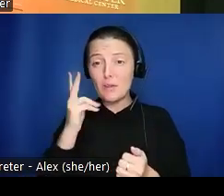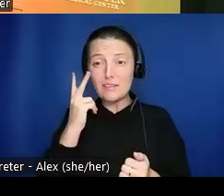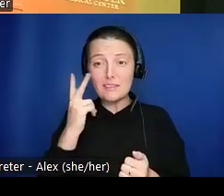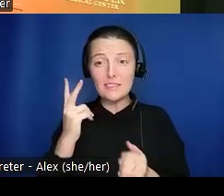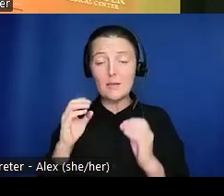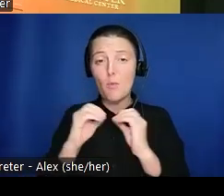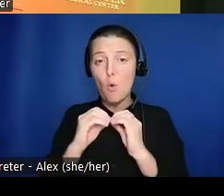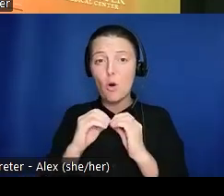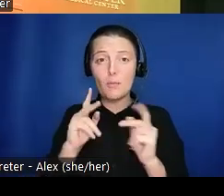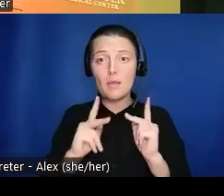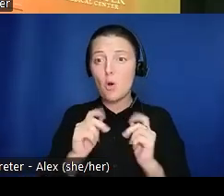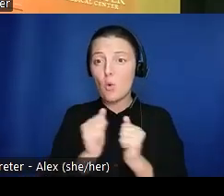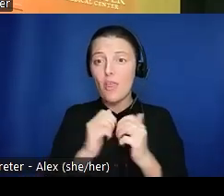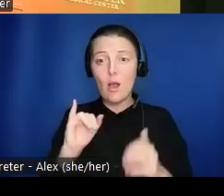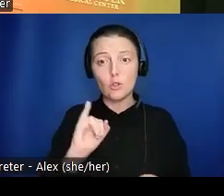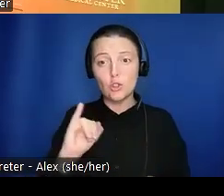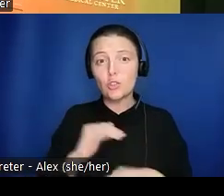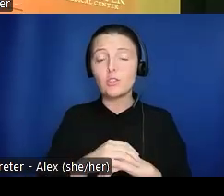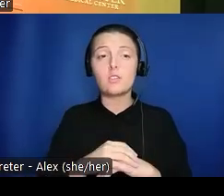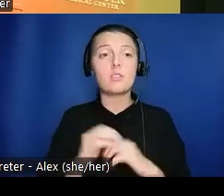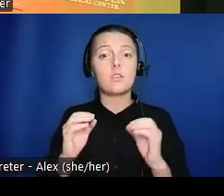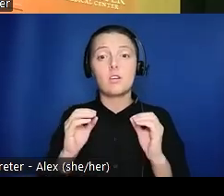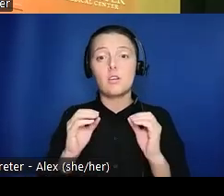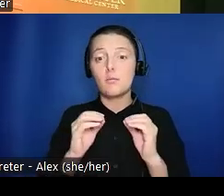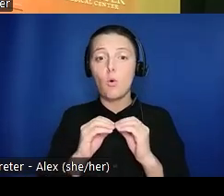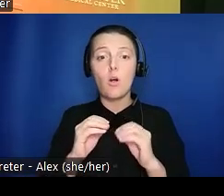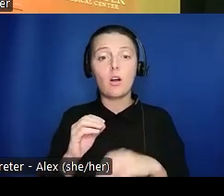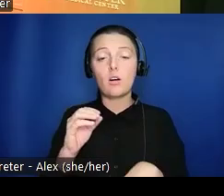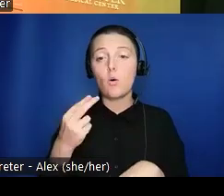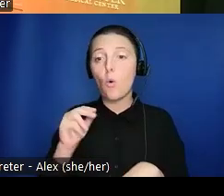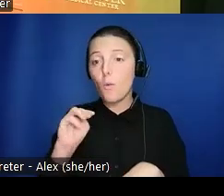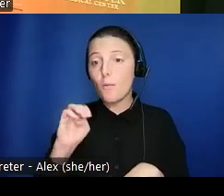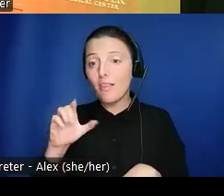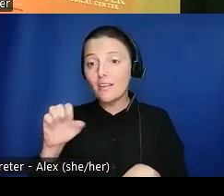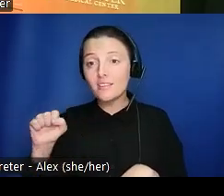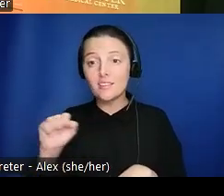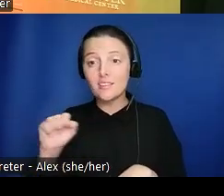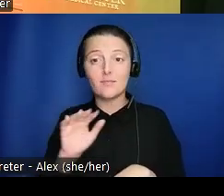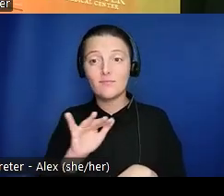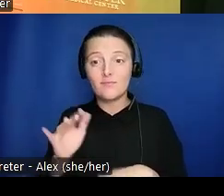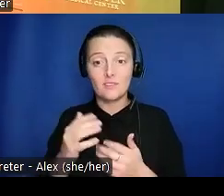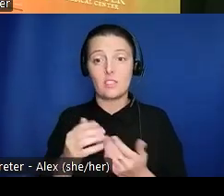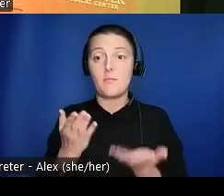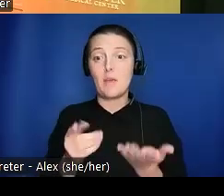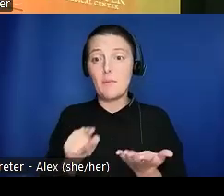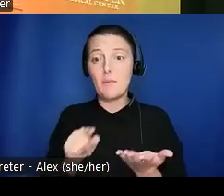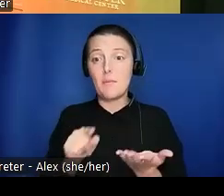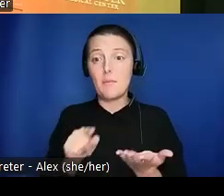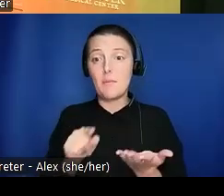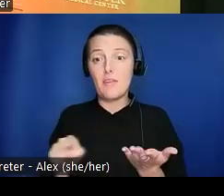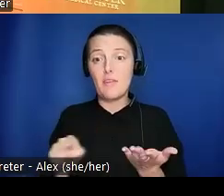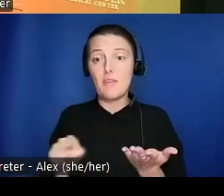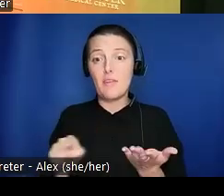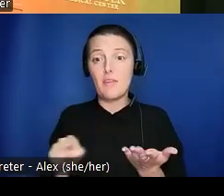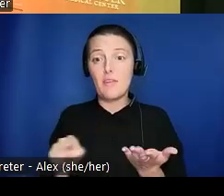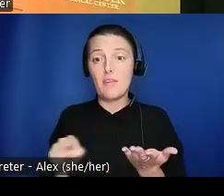populations with mental illness who might be utilizing our acute services even more? Is something that we